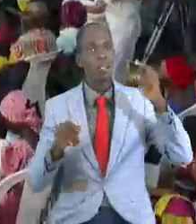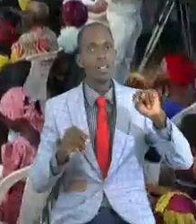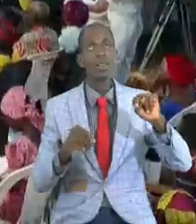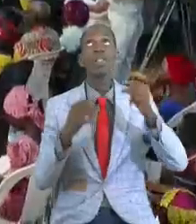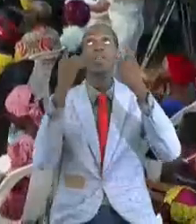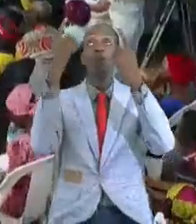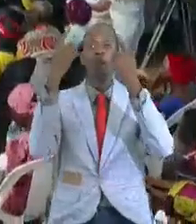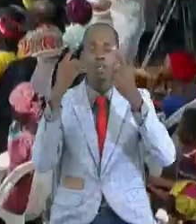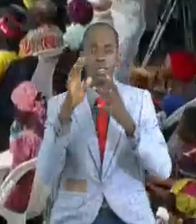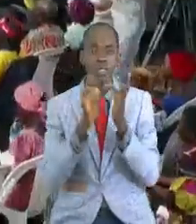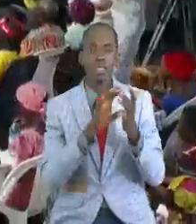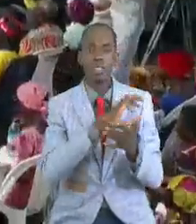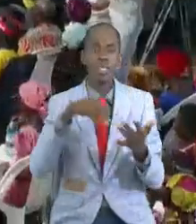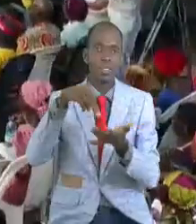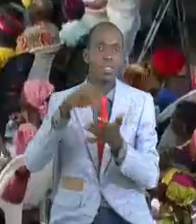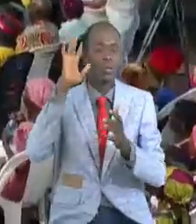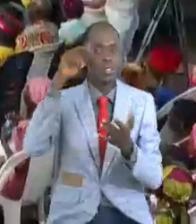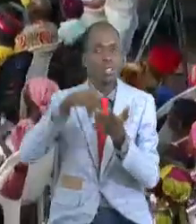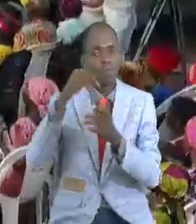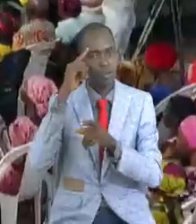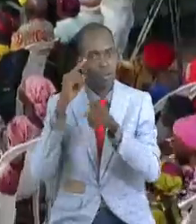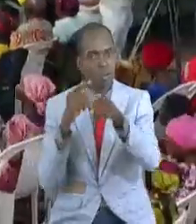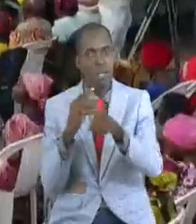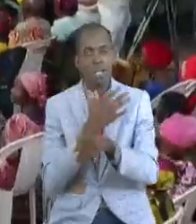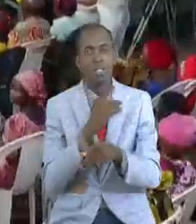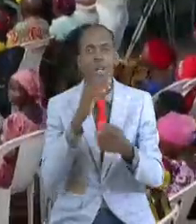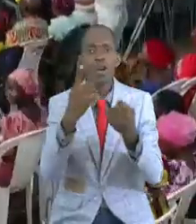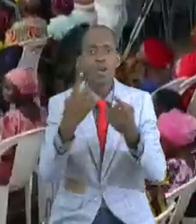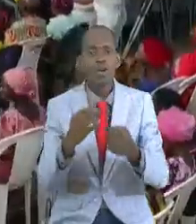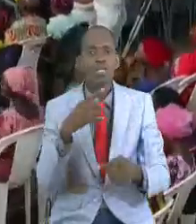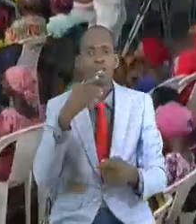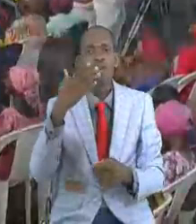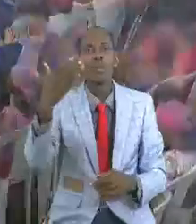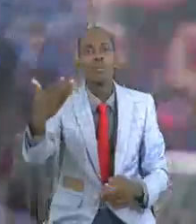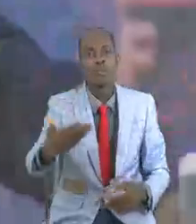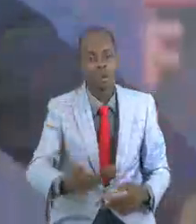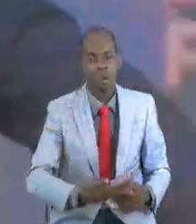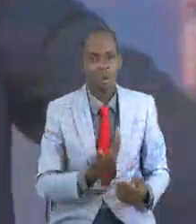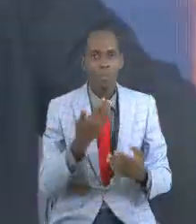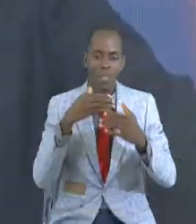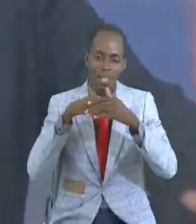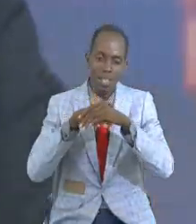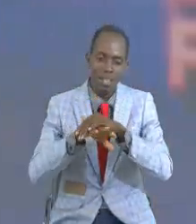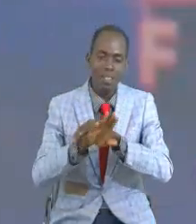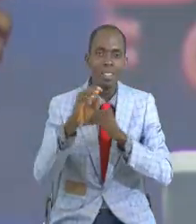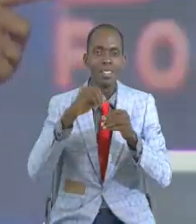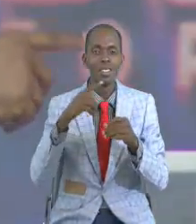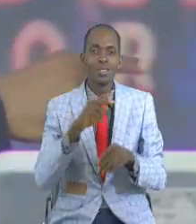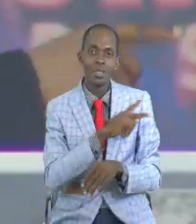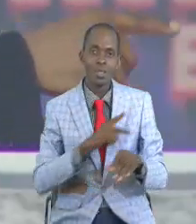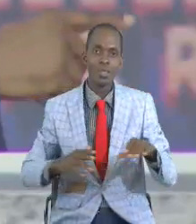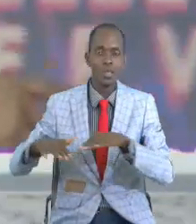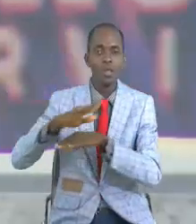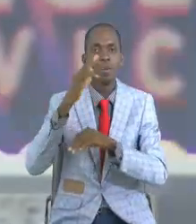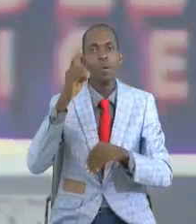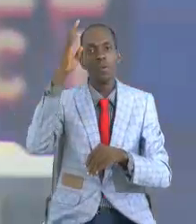stand up for you. And then you'll come in, and he says, welcome, enter into the kingdom of God. You are faithful